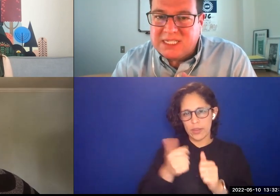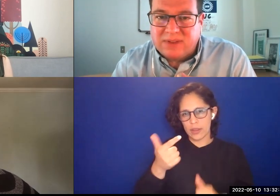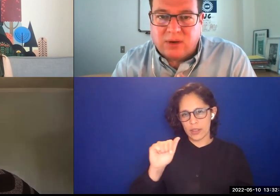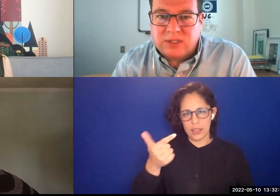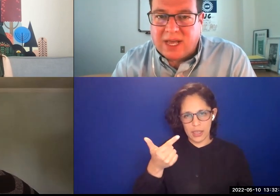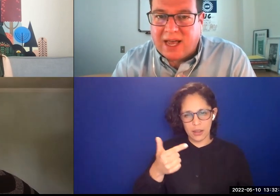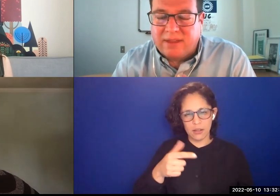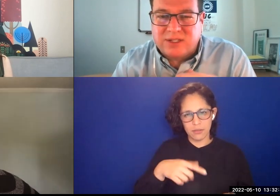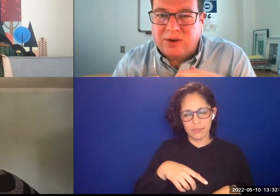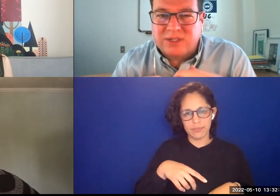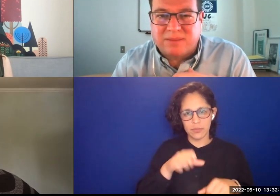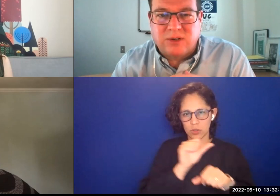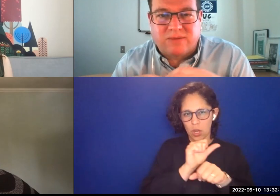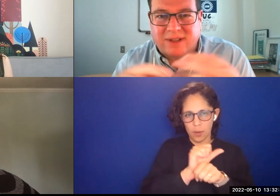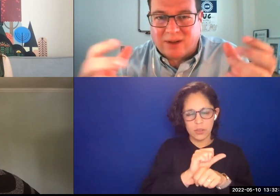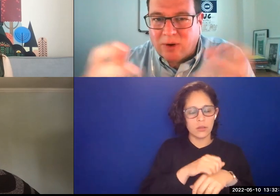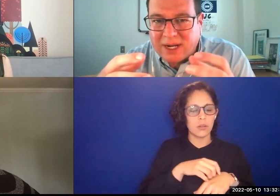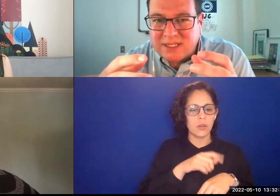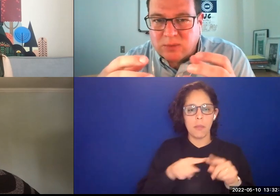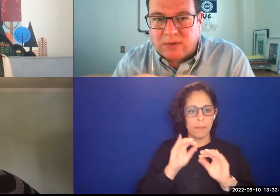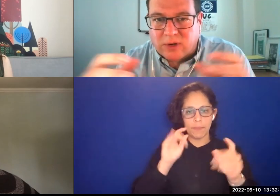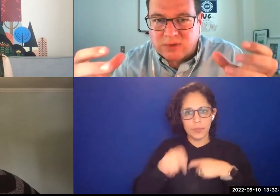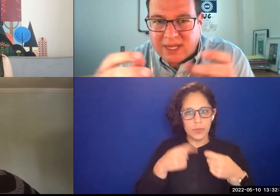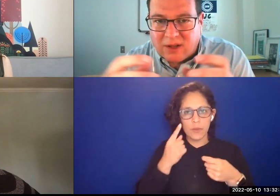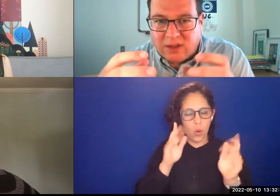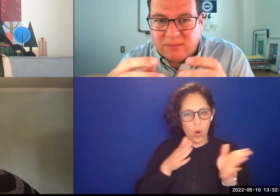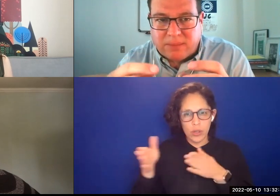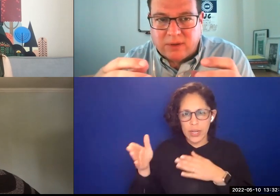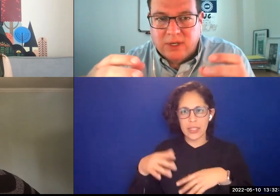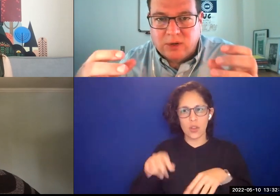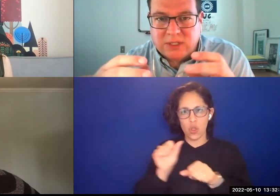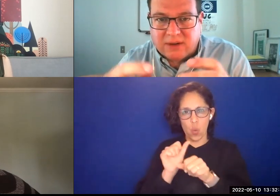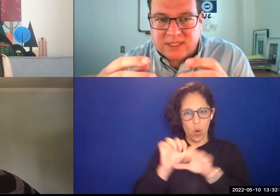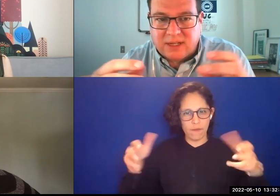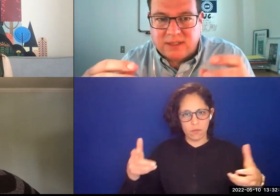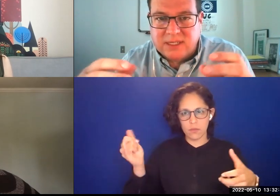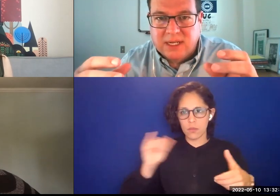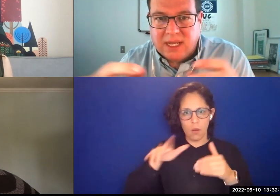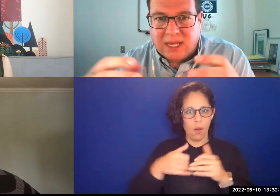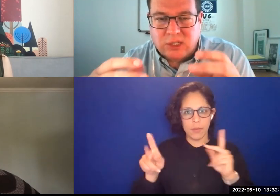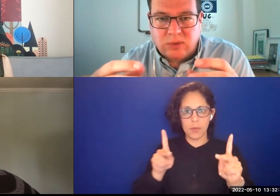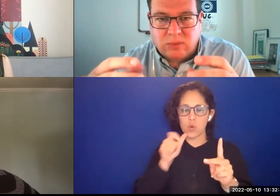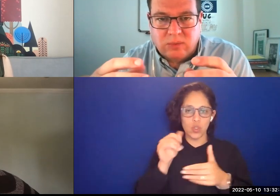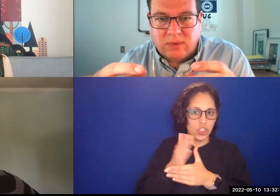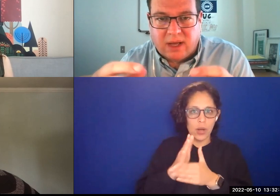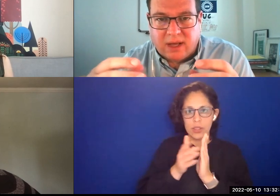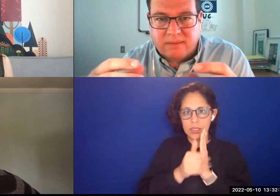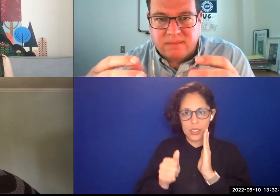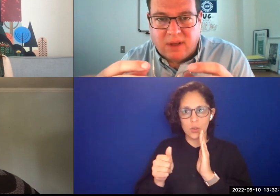Big piece of it though is there's no substitute for like organizing the workforce, for getting all the people who share the skills into